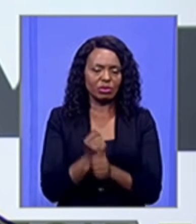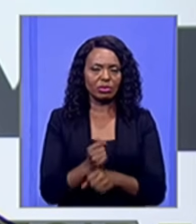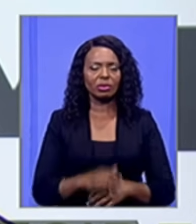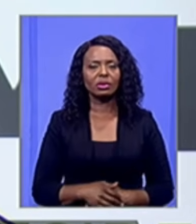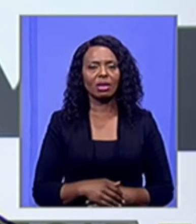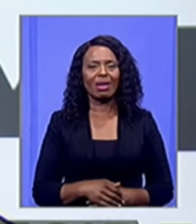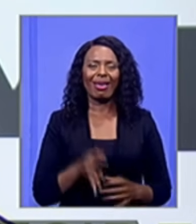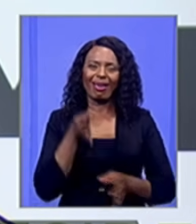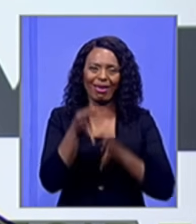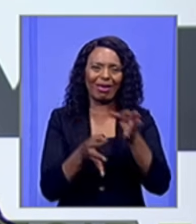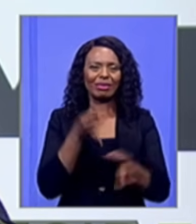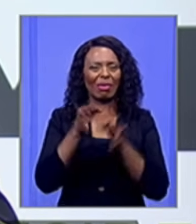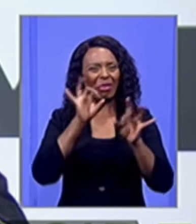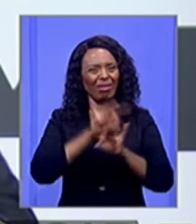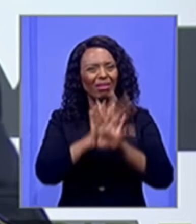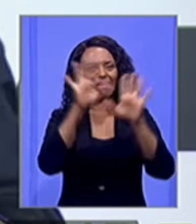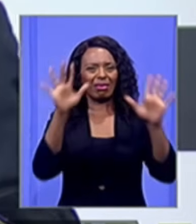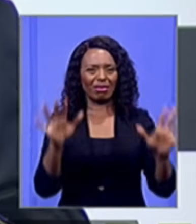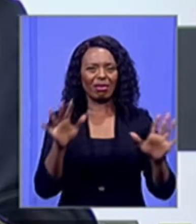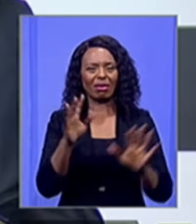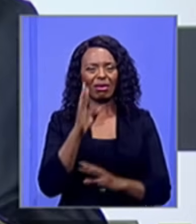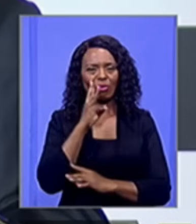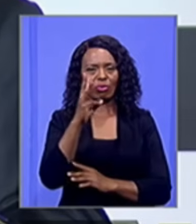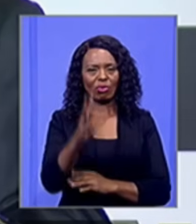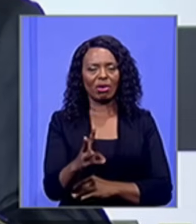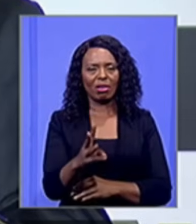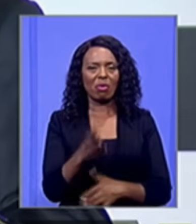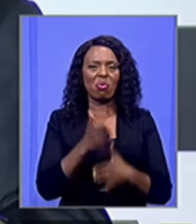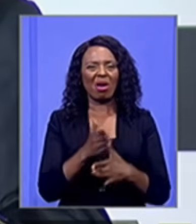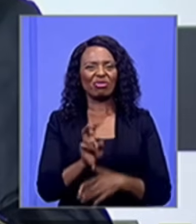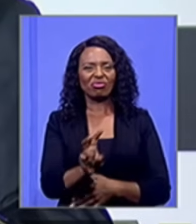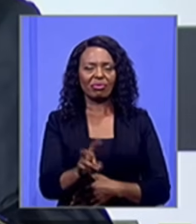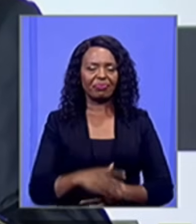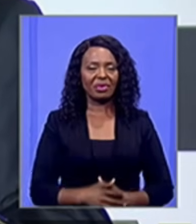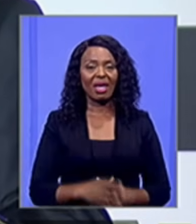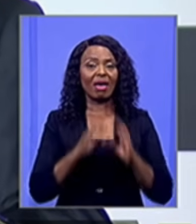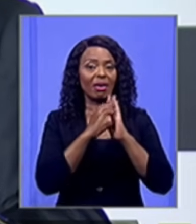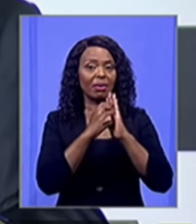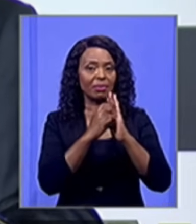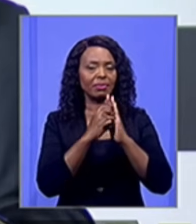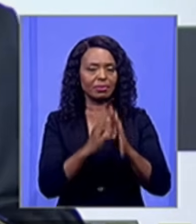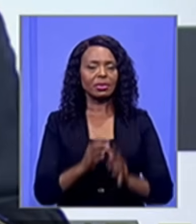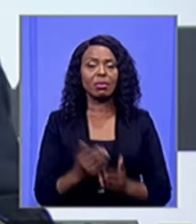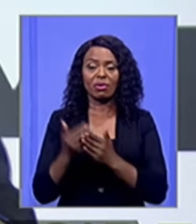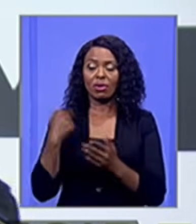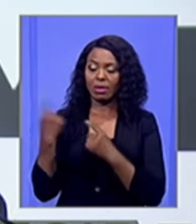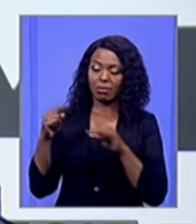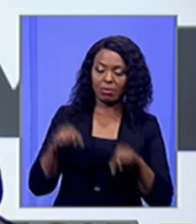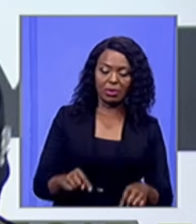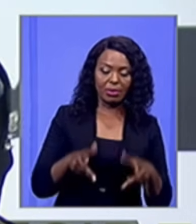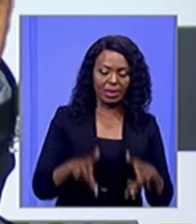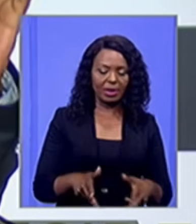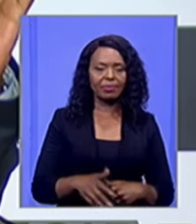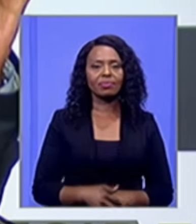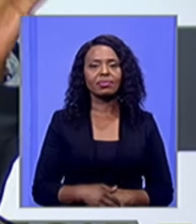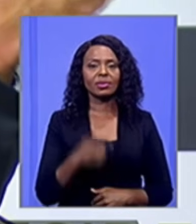le tlhalosetse sentle gore di sebetsa jwang. For instance, pele ke tla mo ke ile